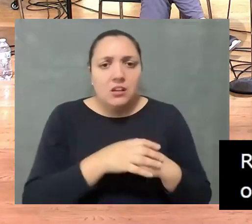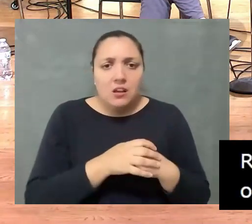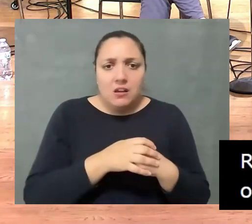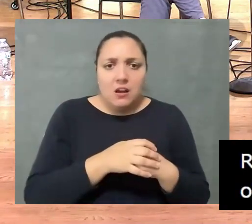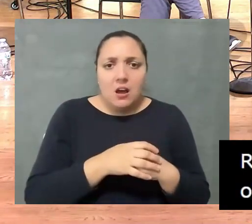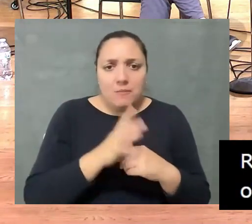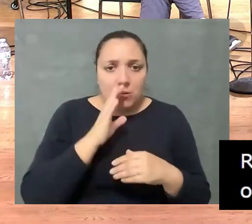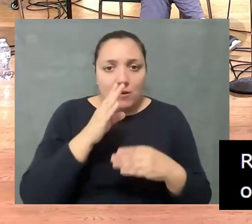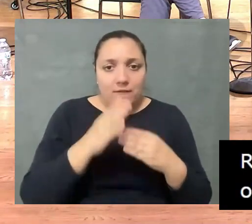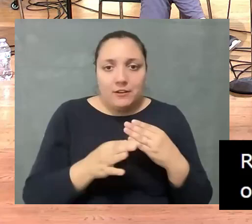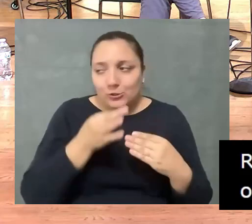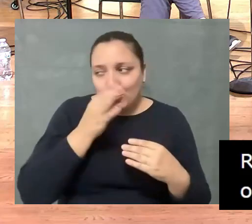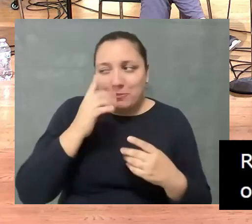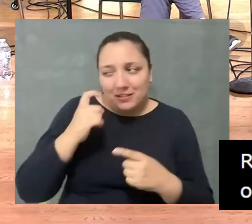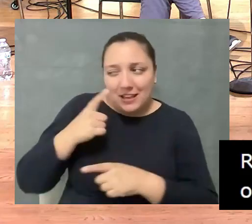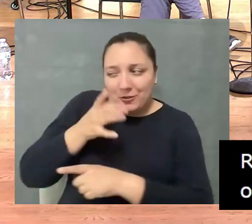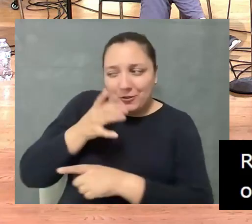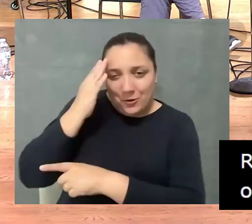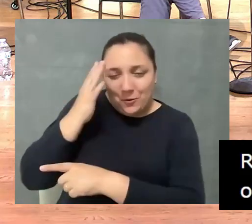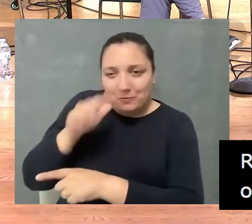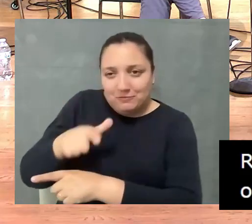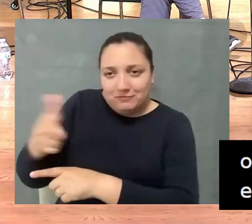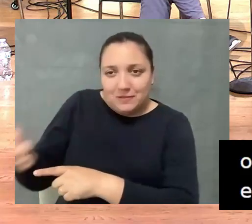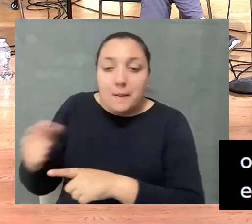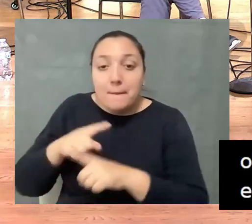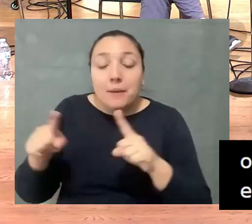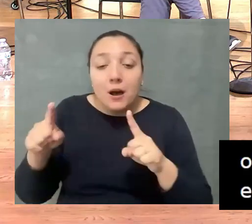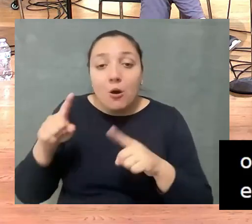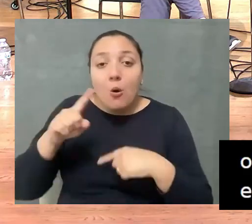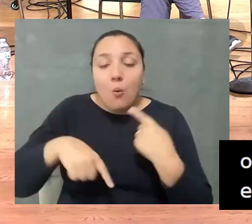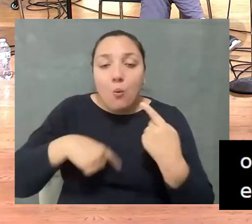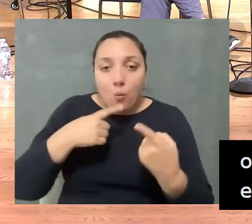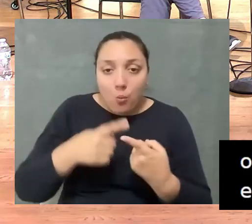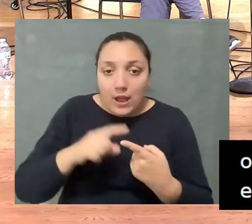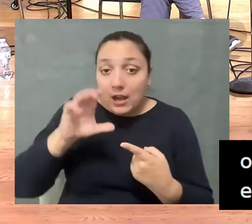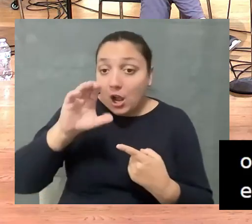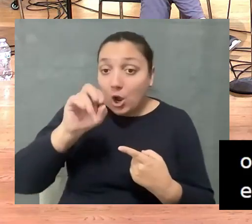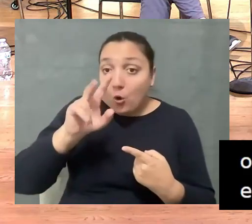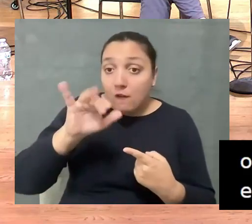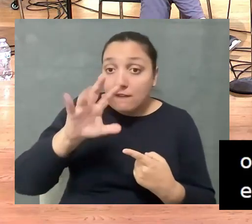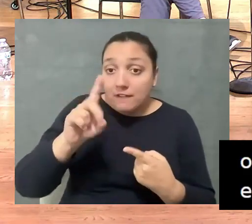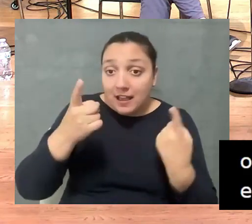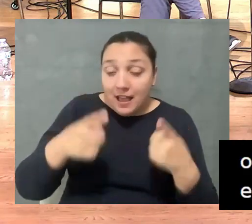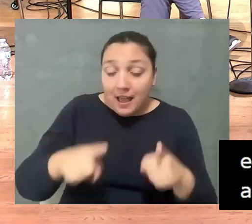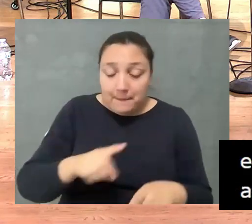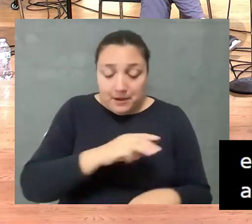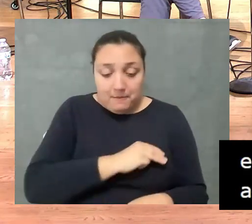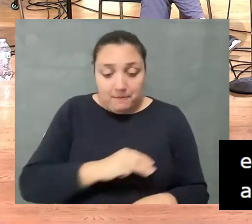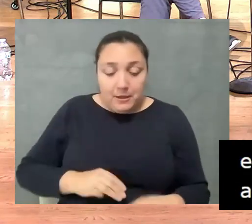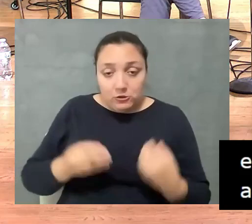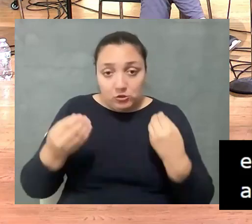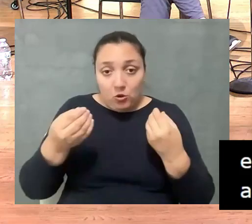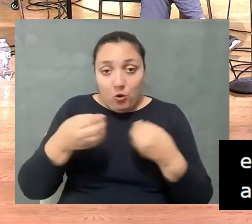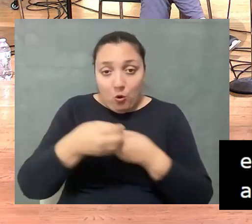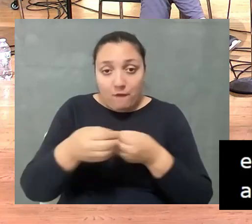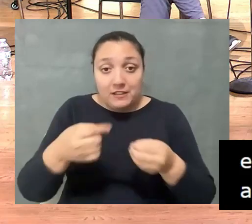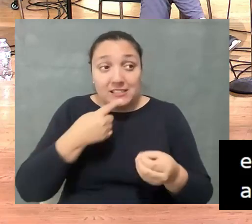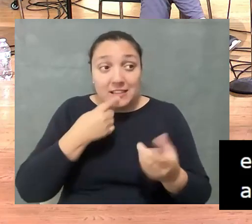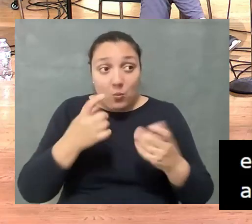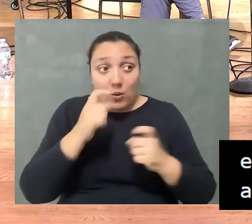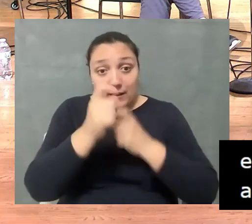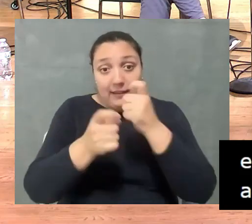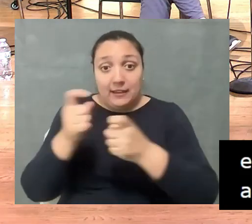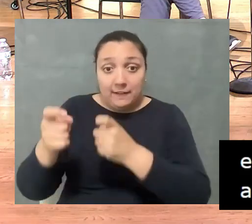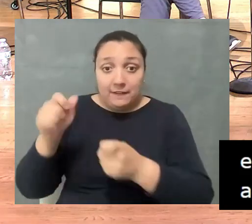finish up real quick because I know we're running low on time here. But when COVID happened, the mayor's office called up and said, we want to give away 10,000 tablets in the